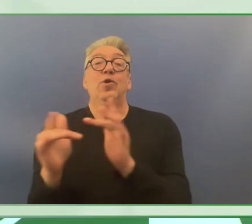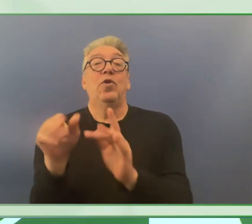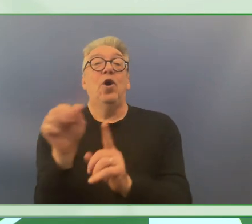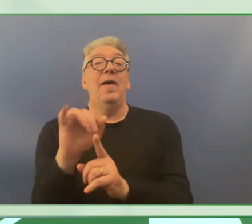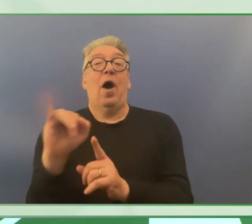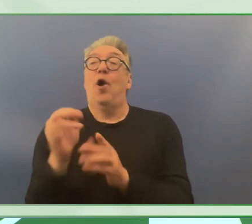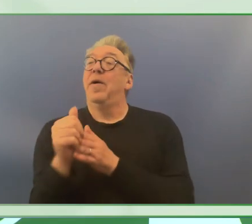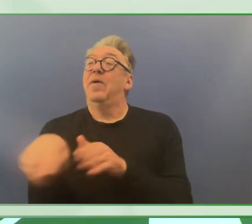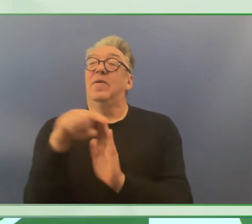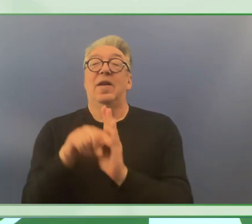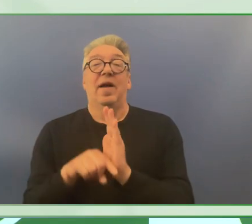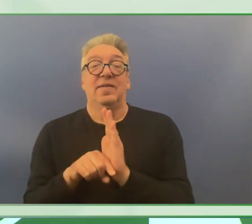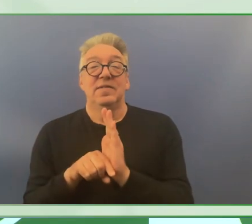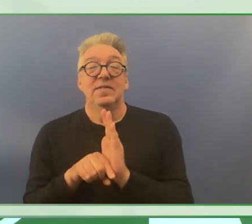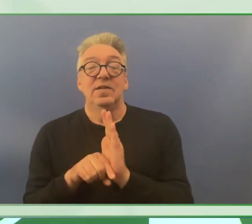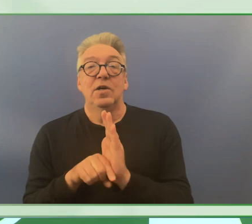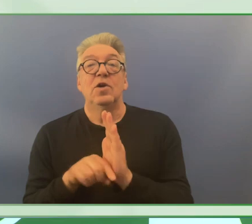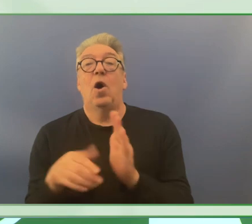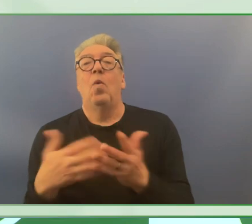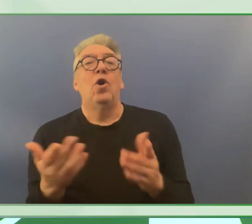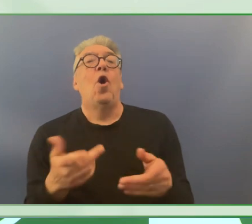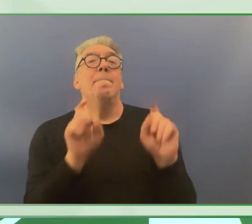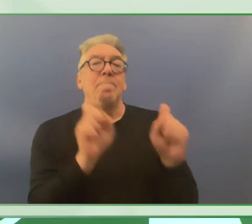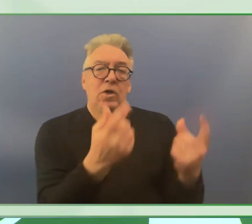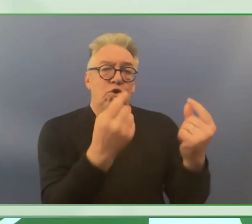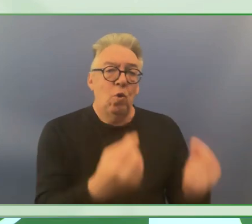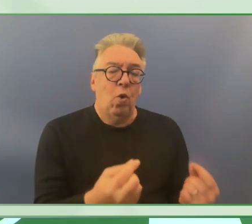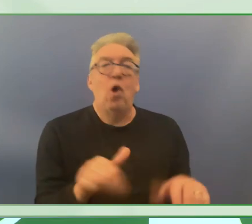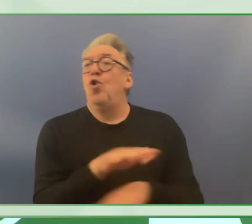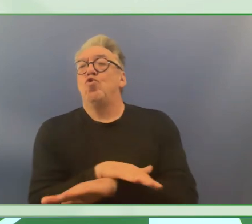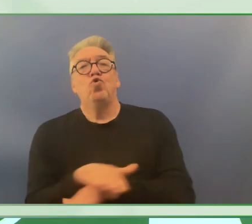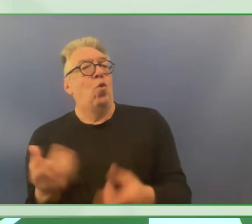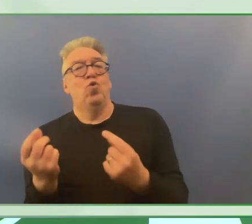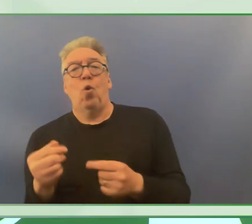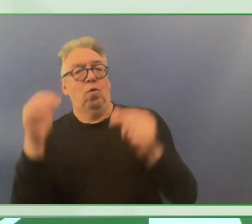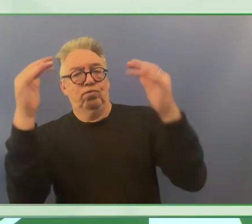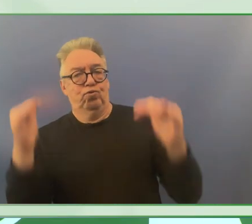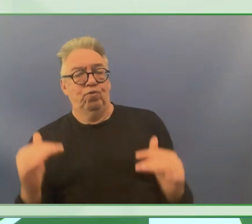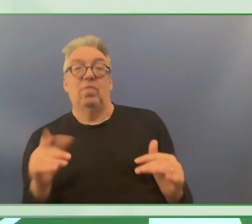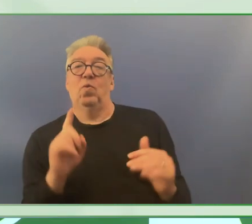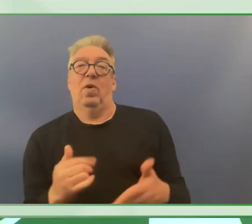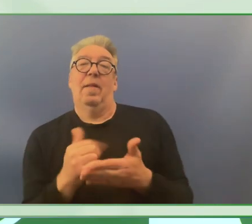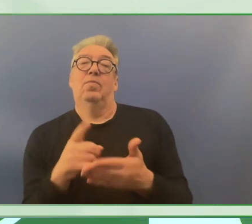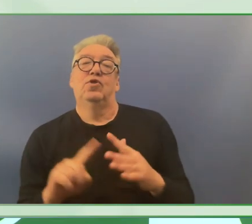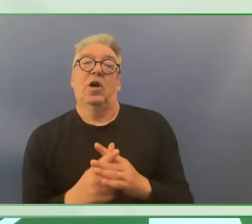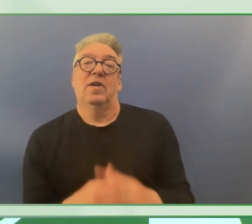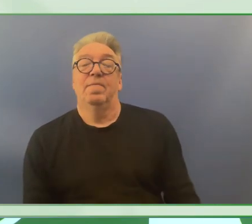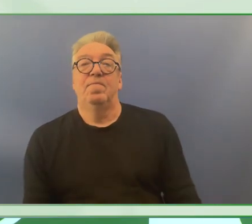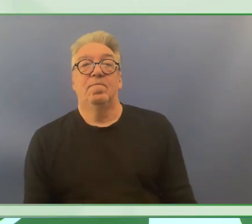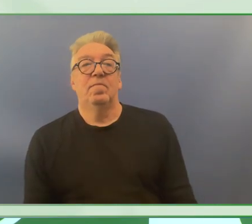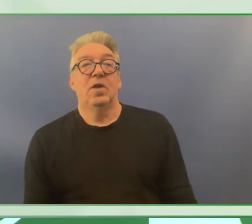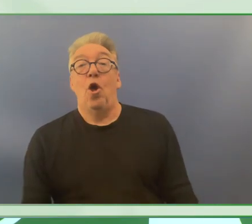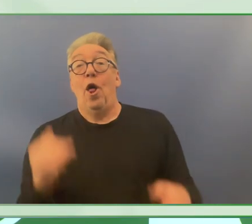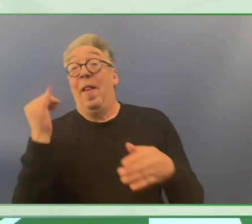are must-not-dos, I think then you have a good starting point at least. So, and a last bonus,